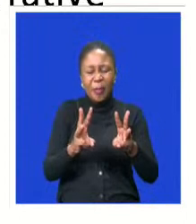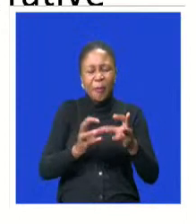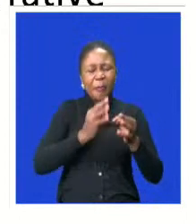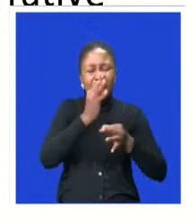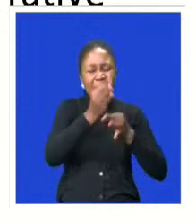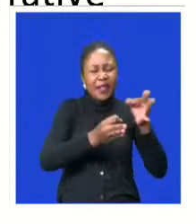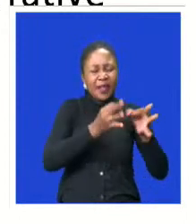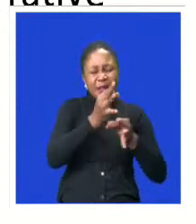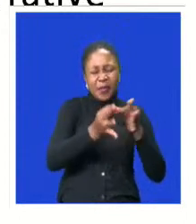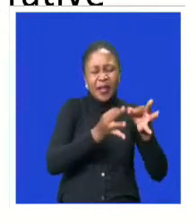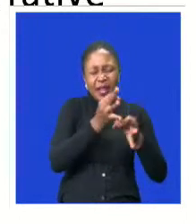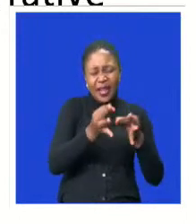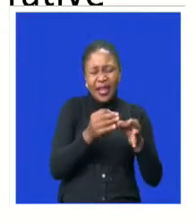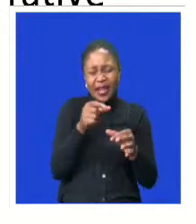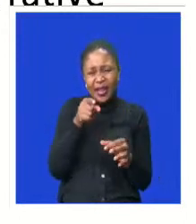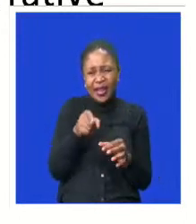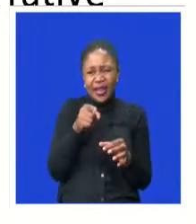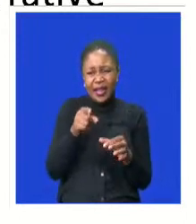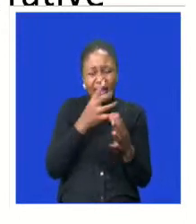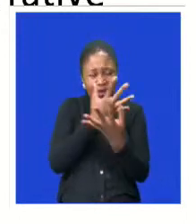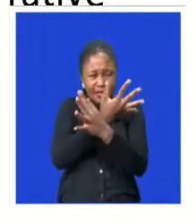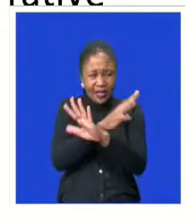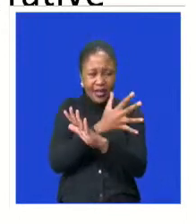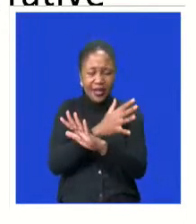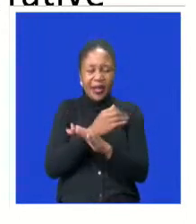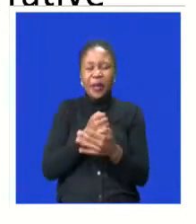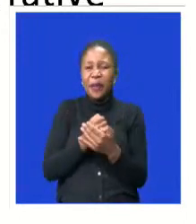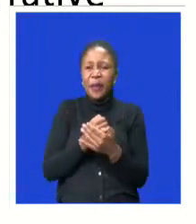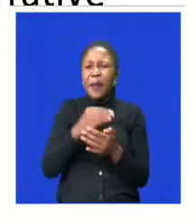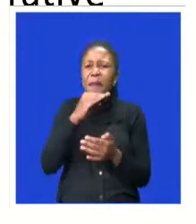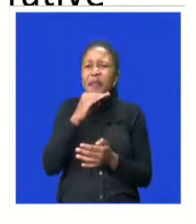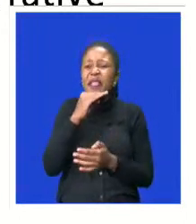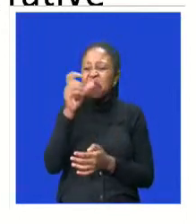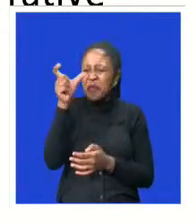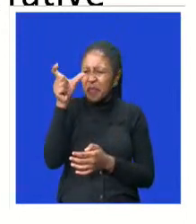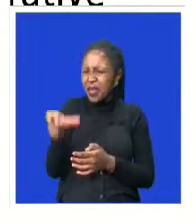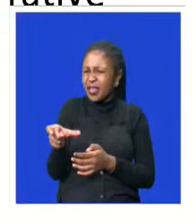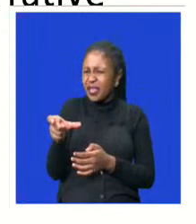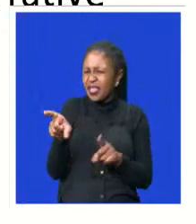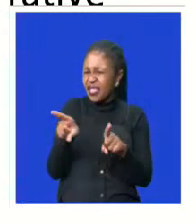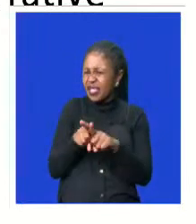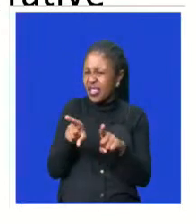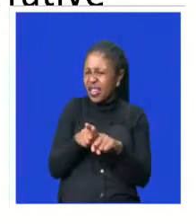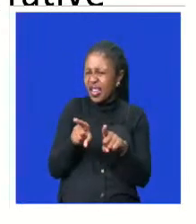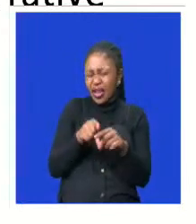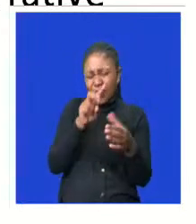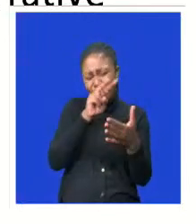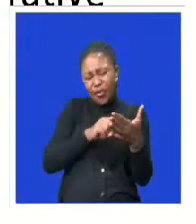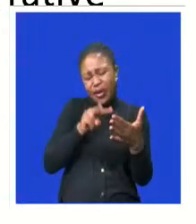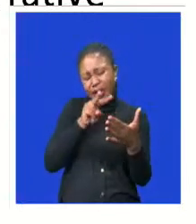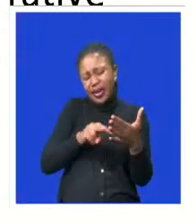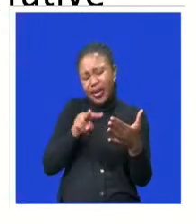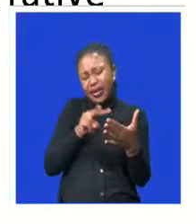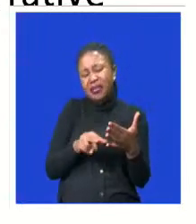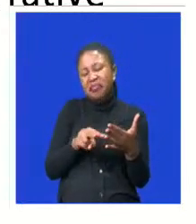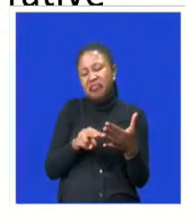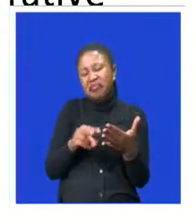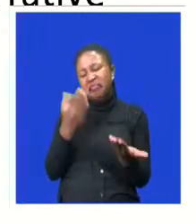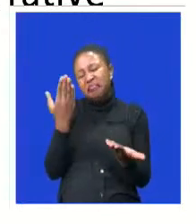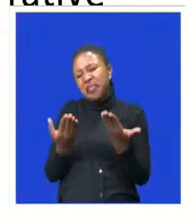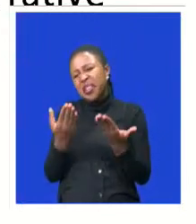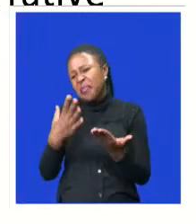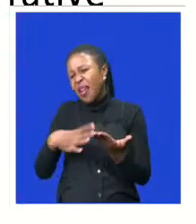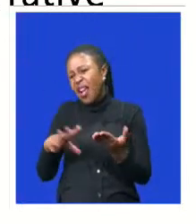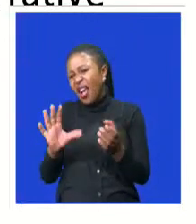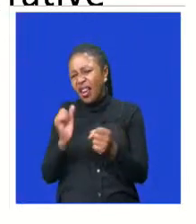the marketplace on a Saturday, when the reader goes to the marketplace on any other day, she will definitely